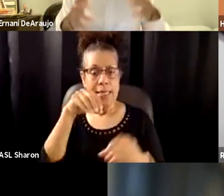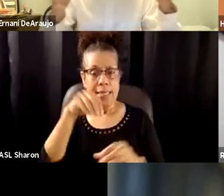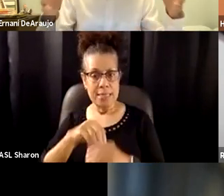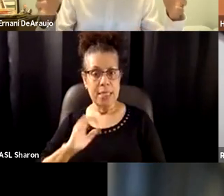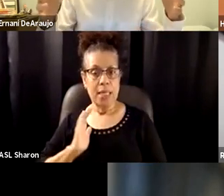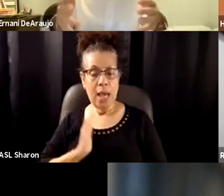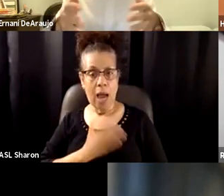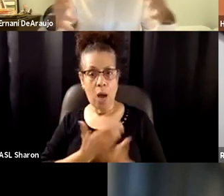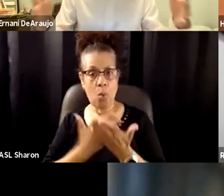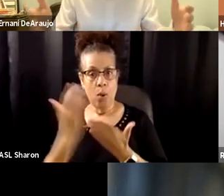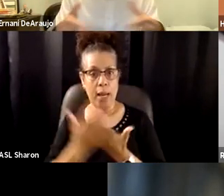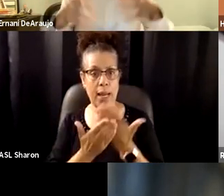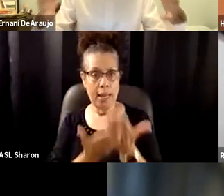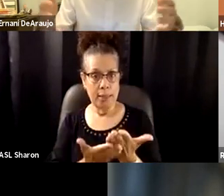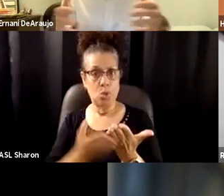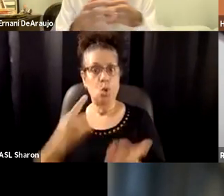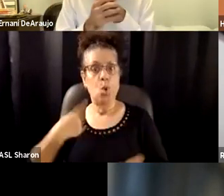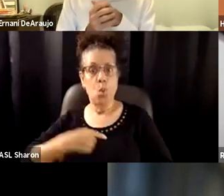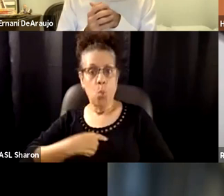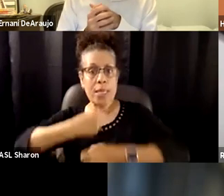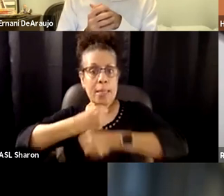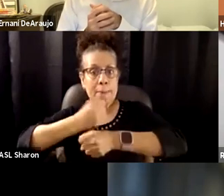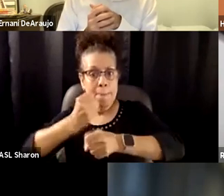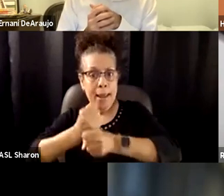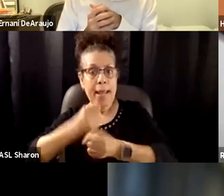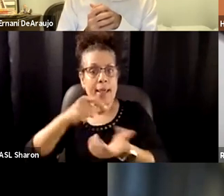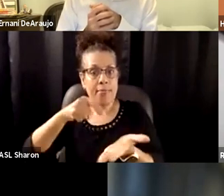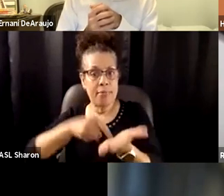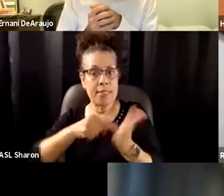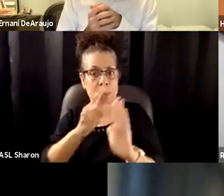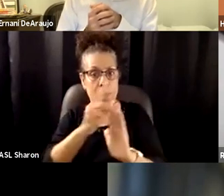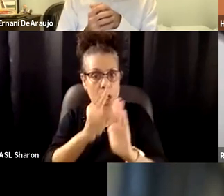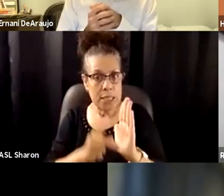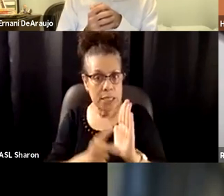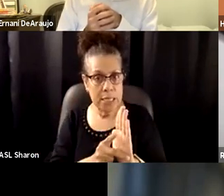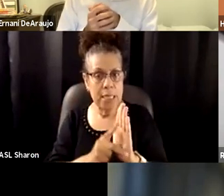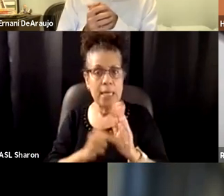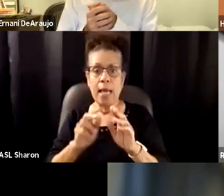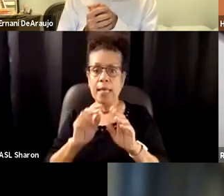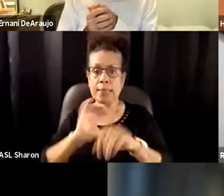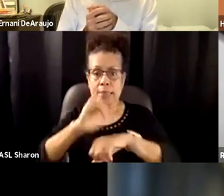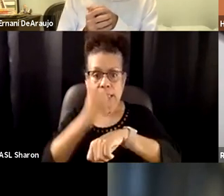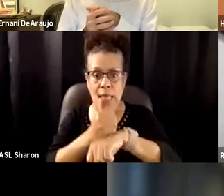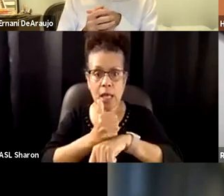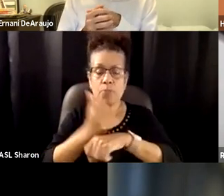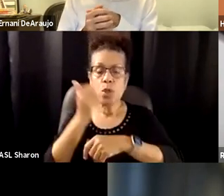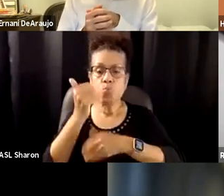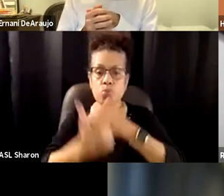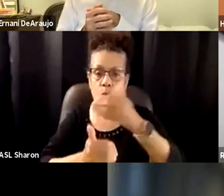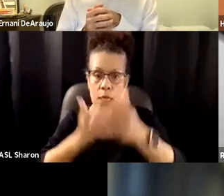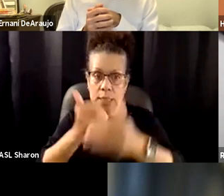we um you know we created it in the sense of approving it and and uh setting out the process for which it would be created and